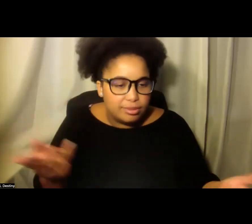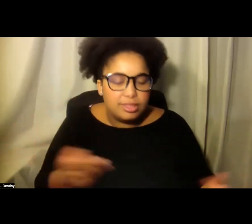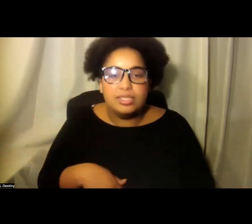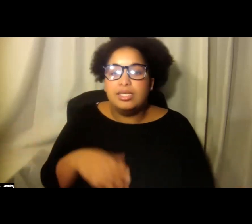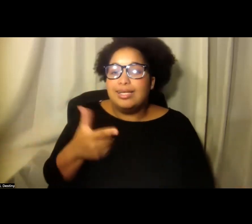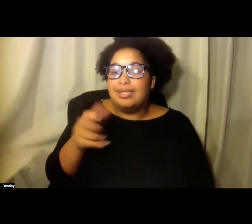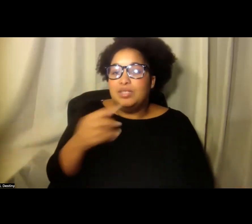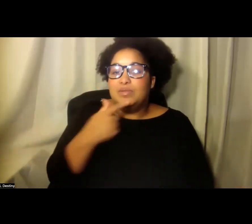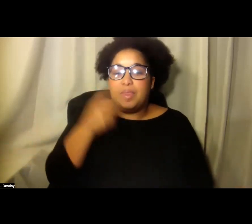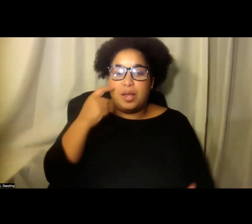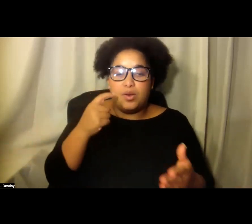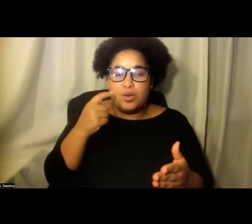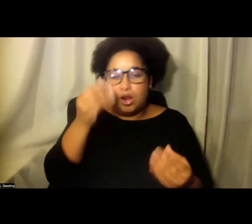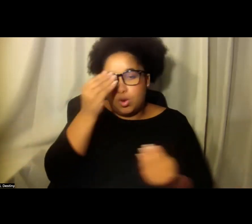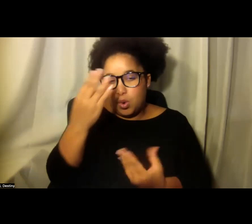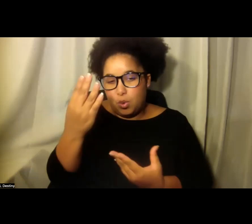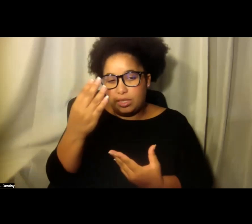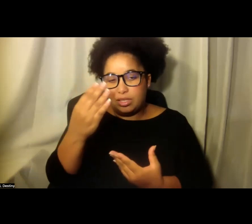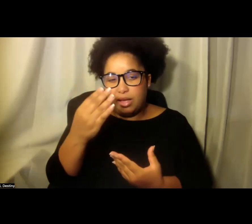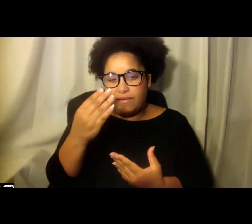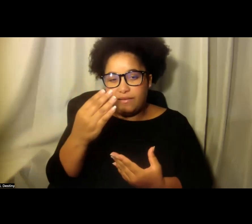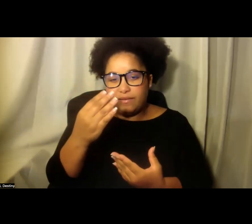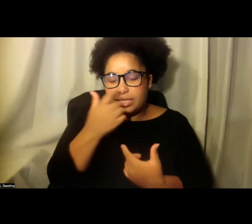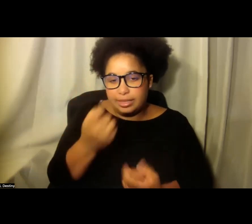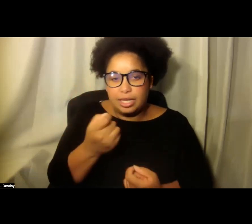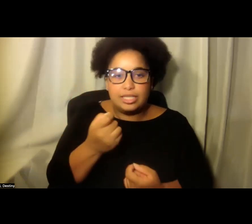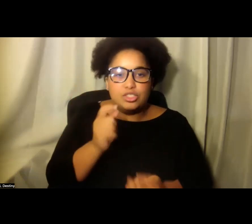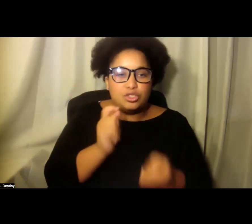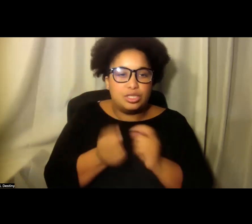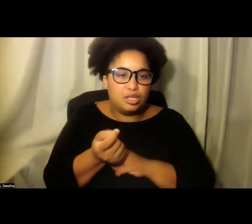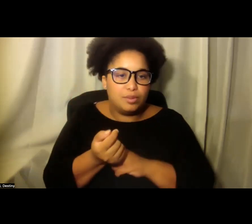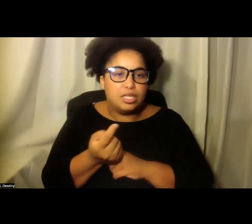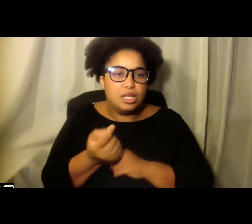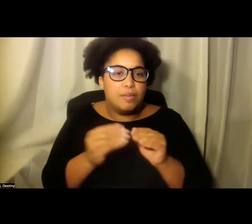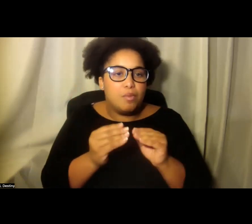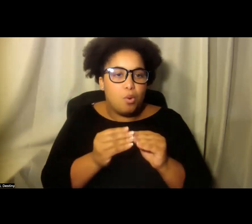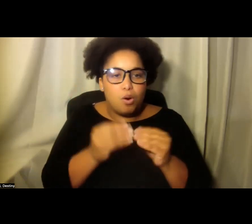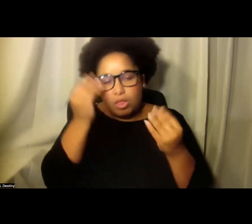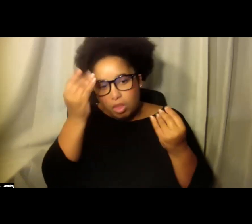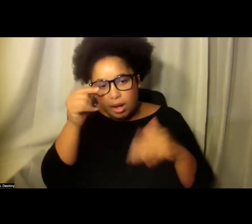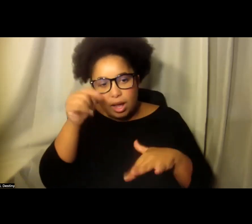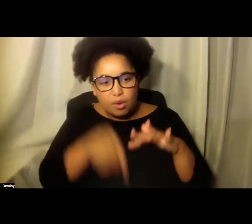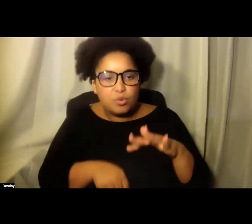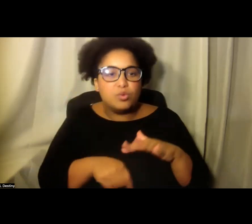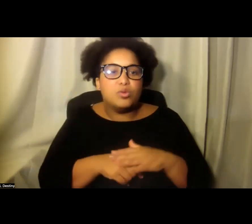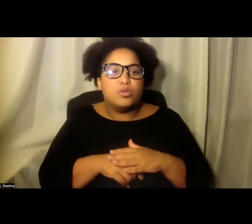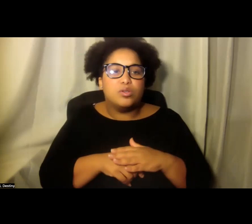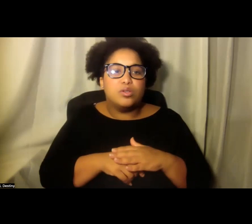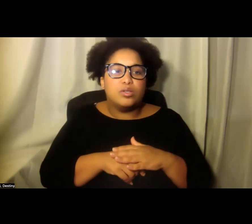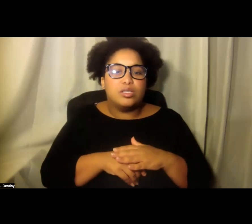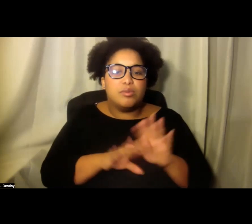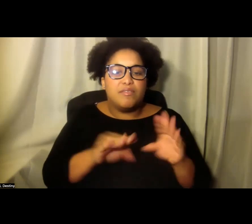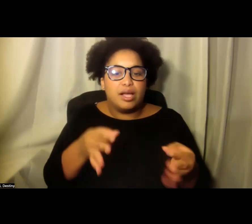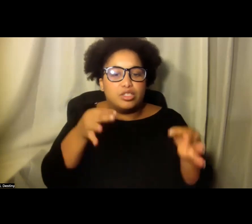the notice of intent's changed a little bit since when you completed it. It's a little bit more thought out, and it's more like just coming up with a